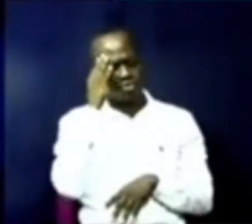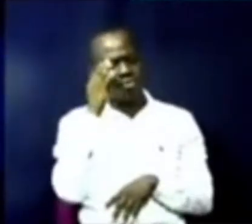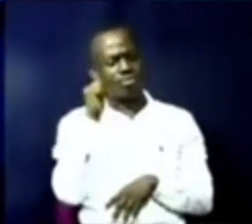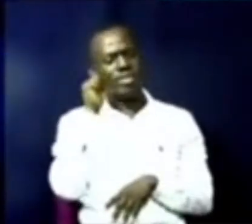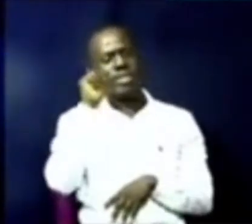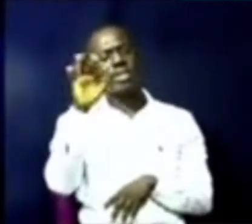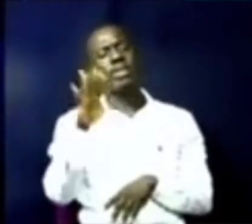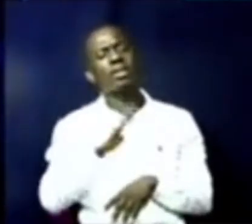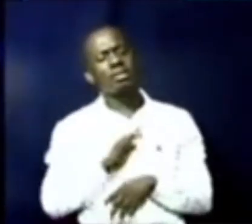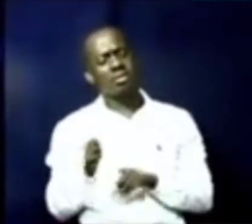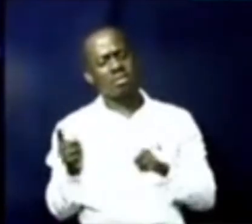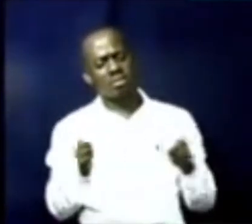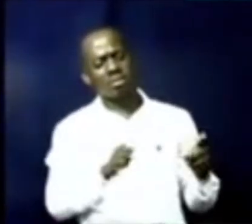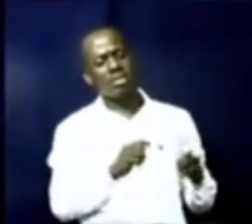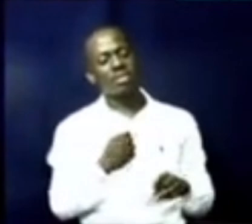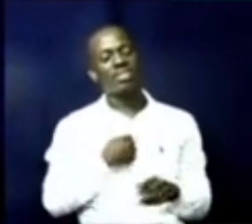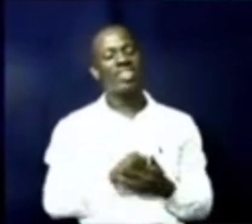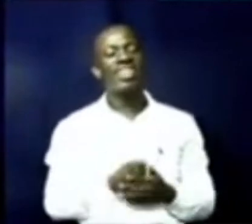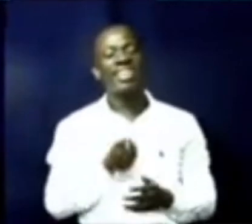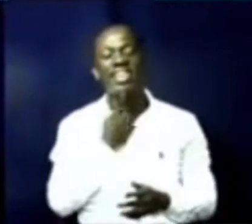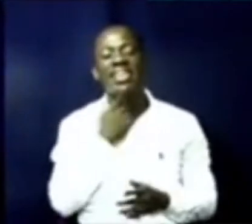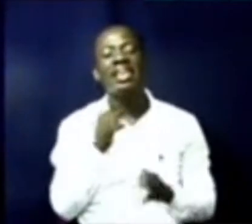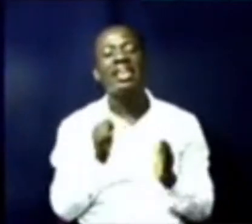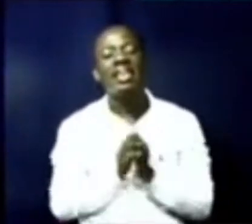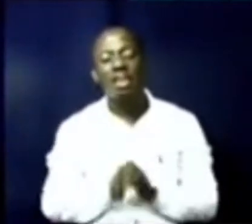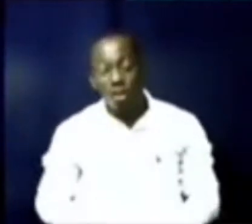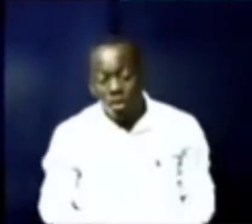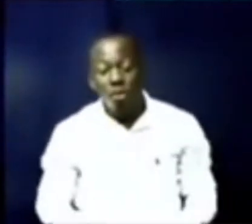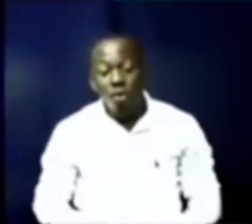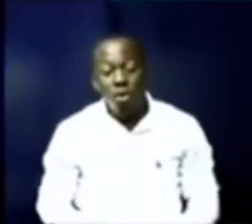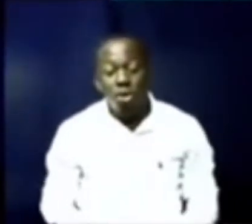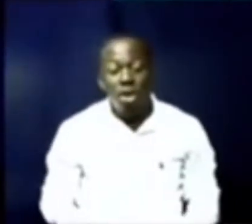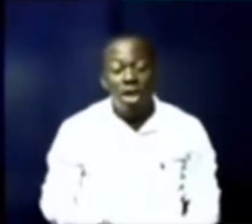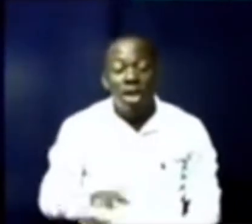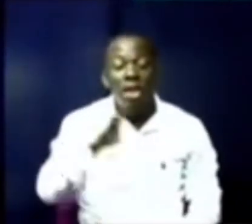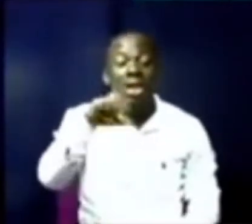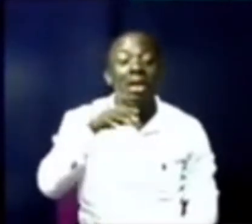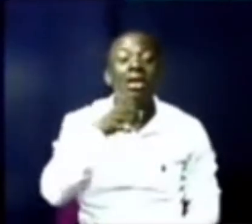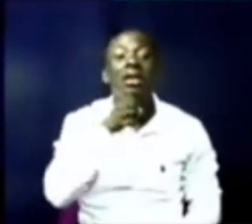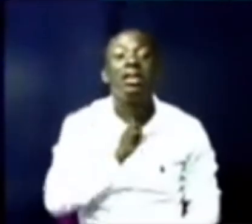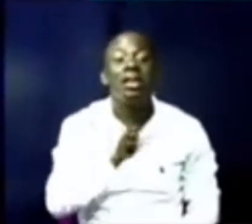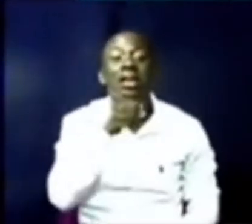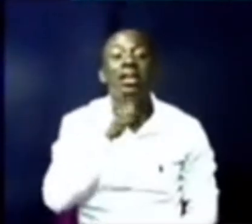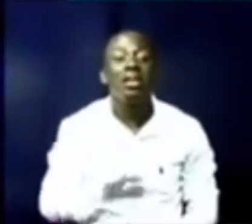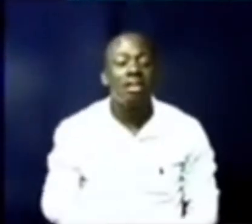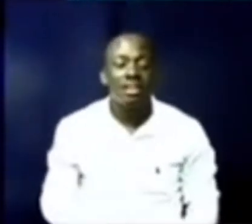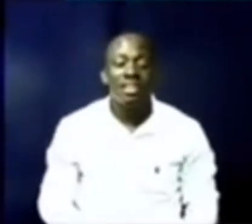said that, oh, Elder Eric, you